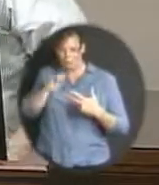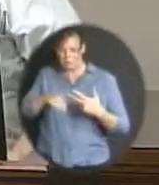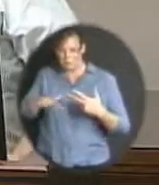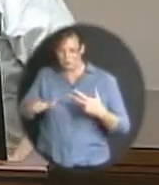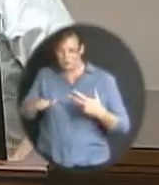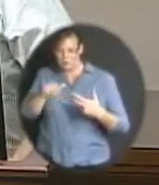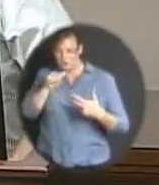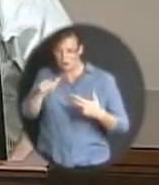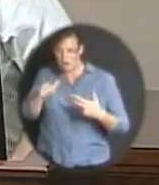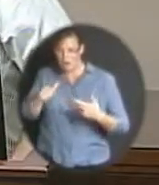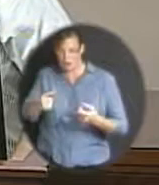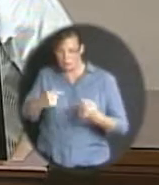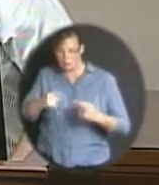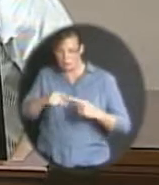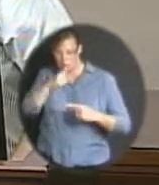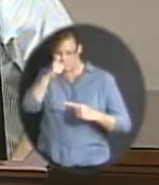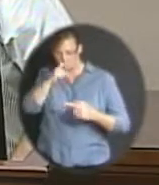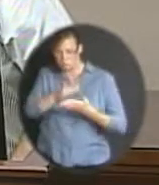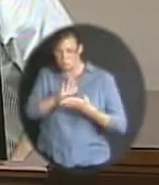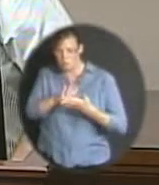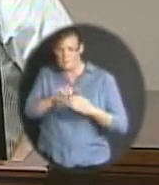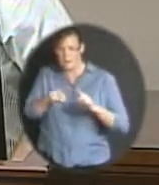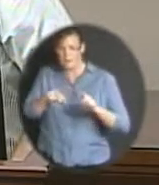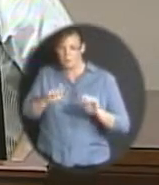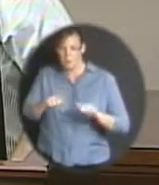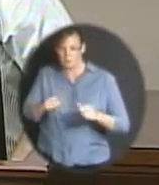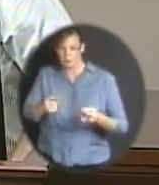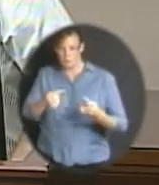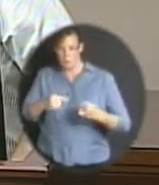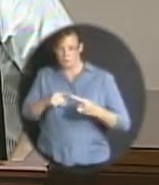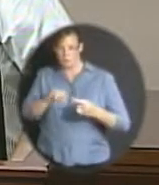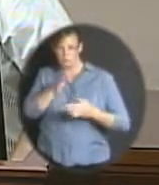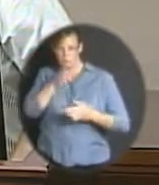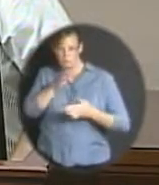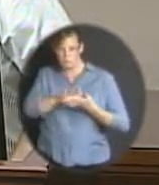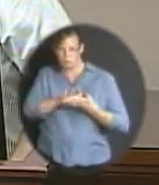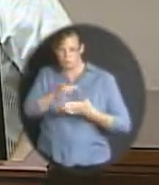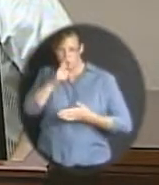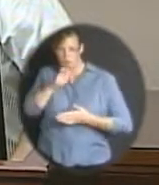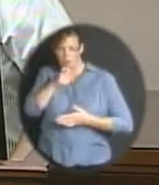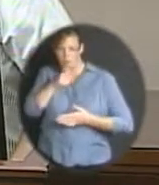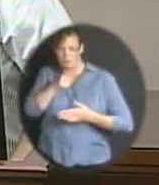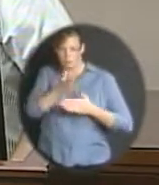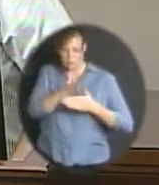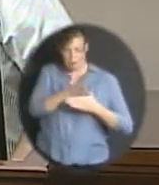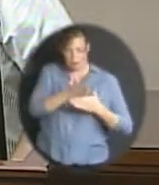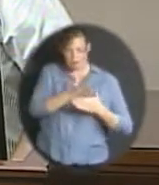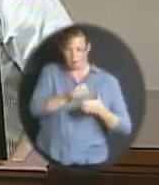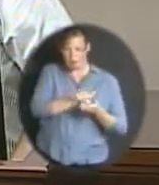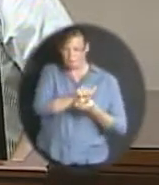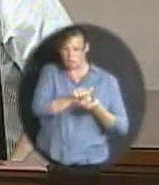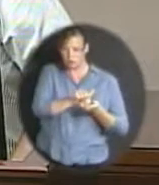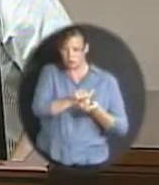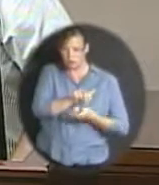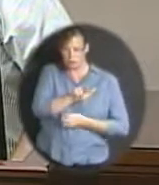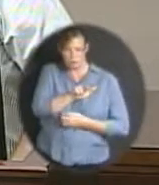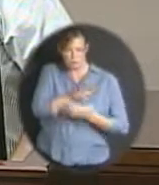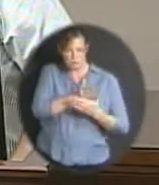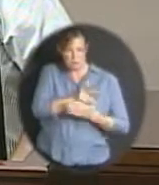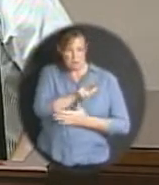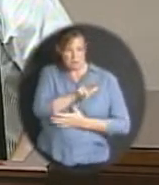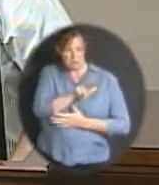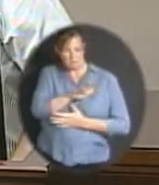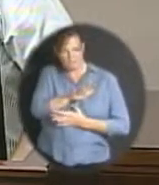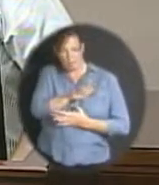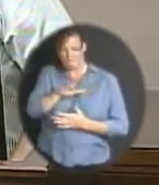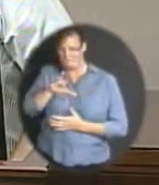weren't necessarily coming to summer school, but were able to Correct. come to school for a lunch? They averaged between 35 and 50